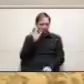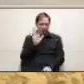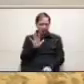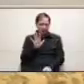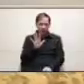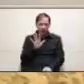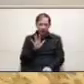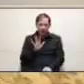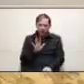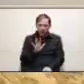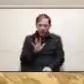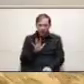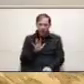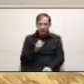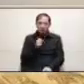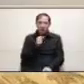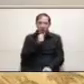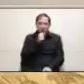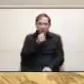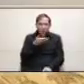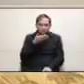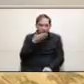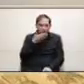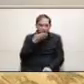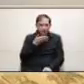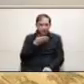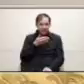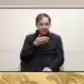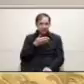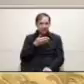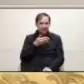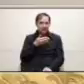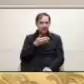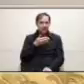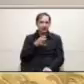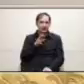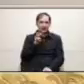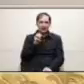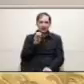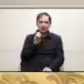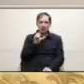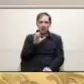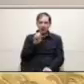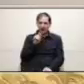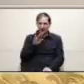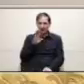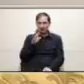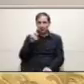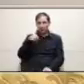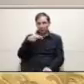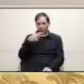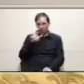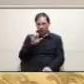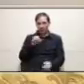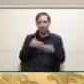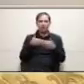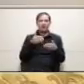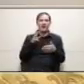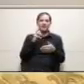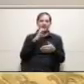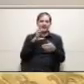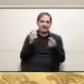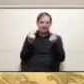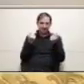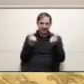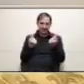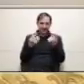Thank you, Chair. My name is... No, close. Okay. Thank you, Chair. My name is Mutlalipula Khosha, former MEC for Finance that has